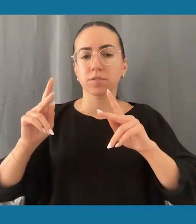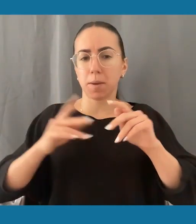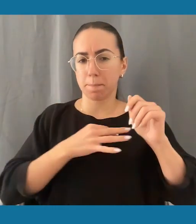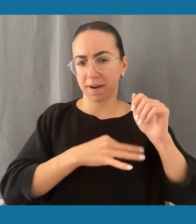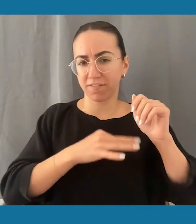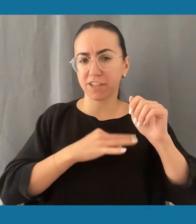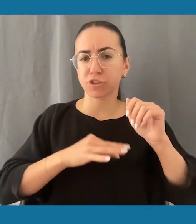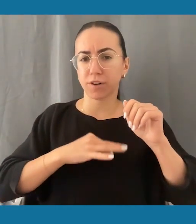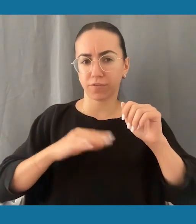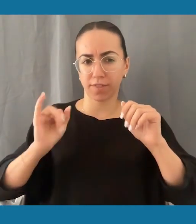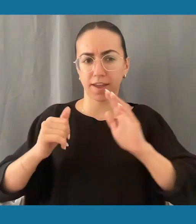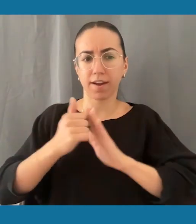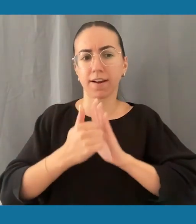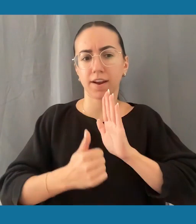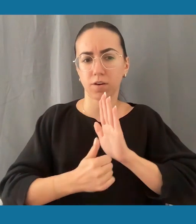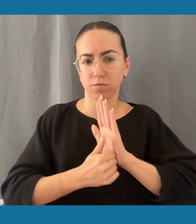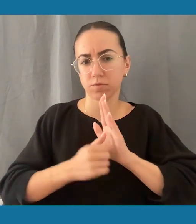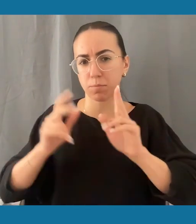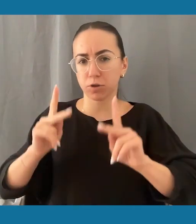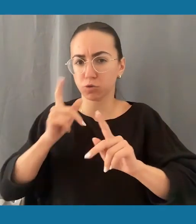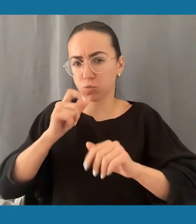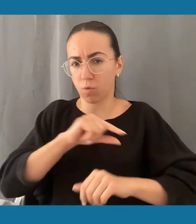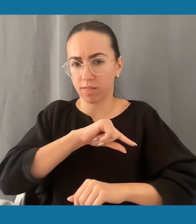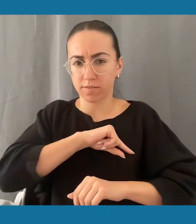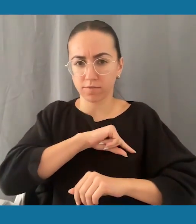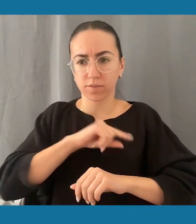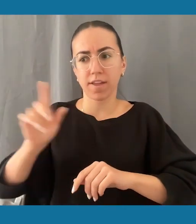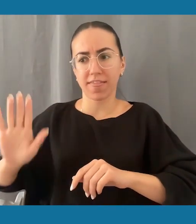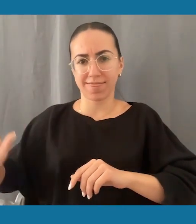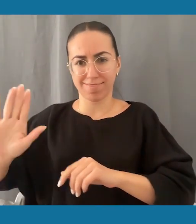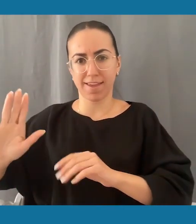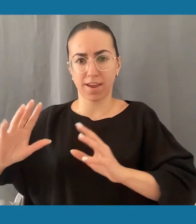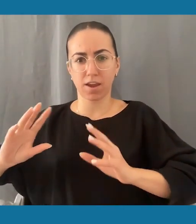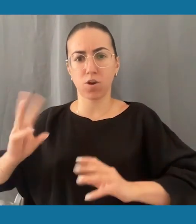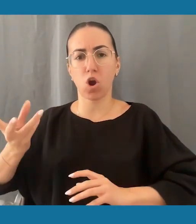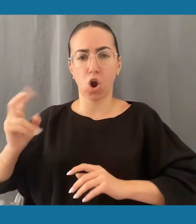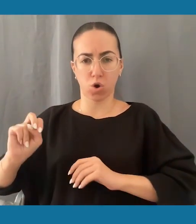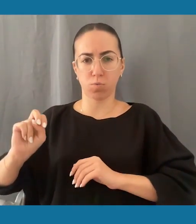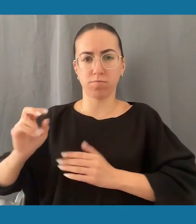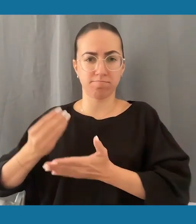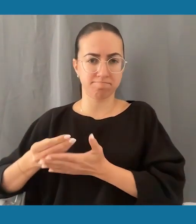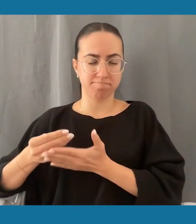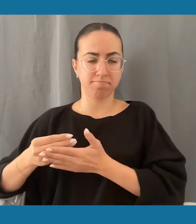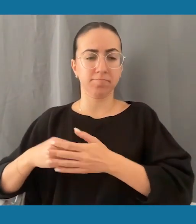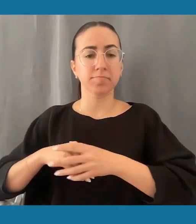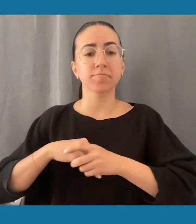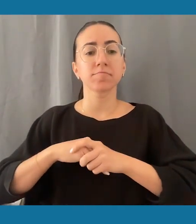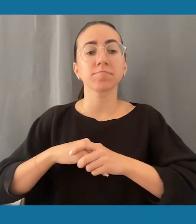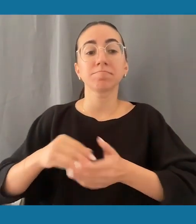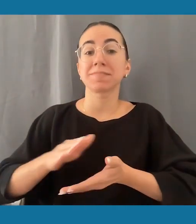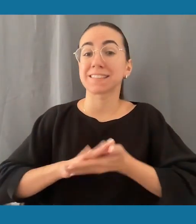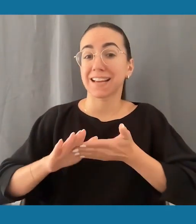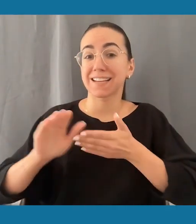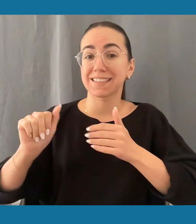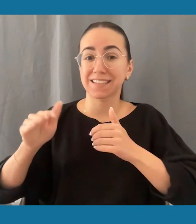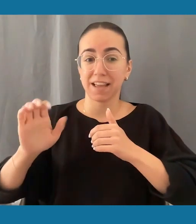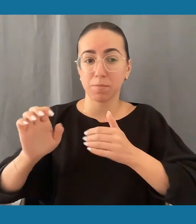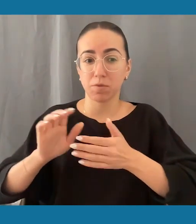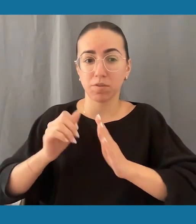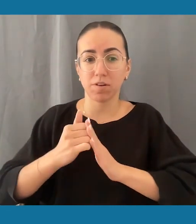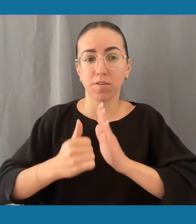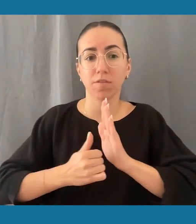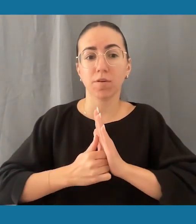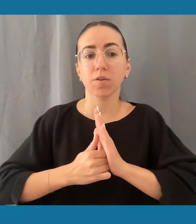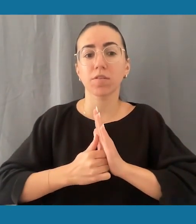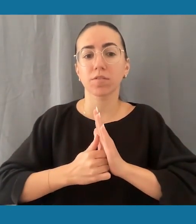eligible individual. They own the funds. The nice thing about ABLE accounts is the money in the ABLE account grows